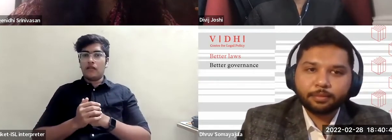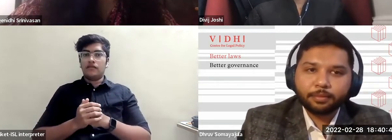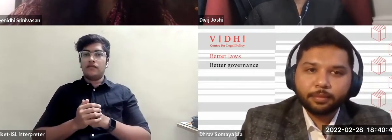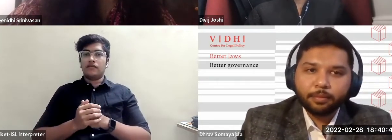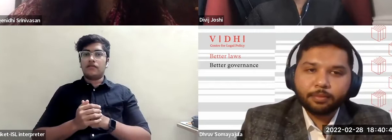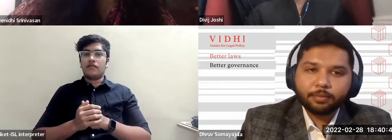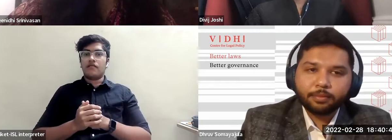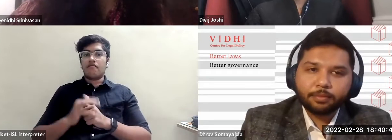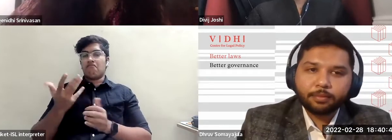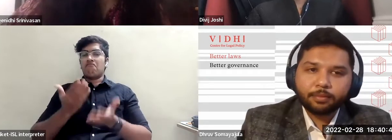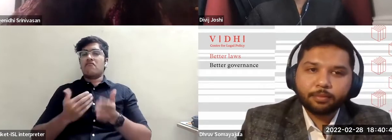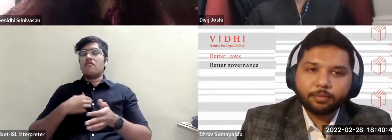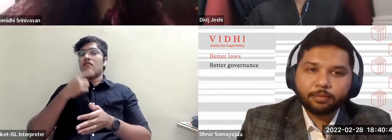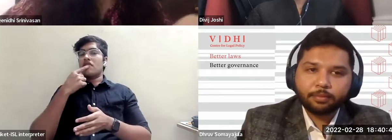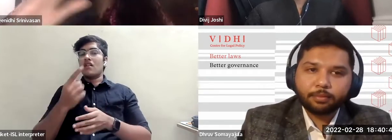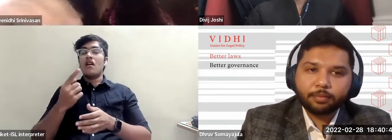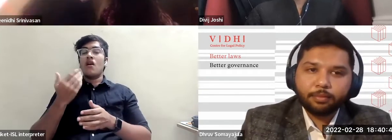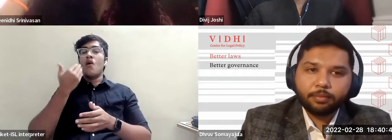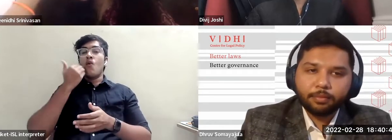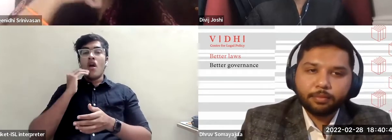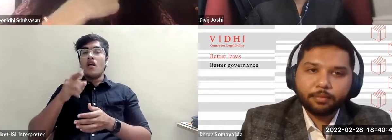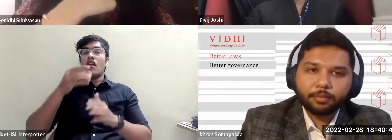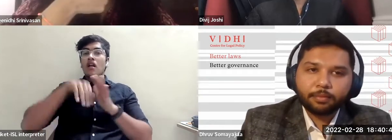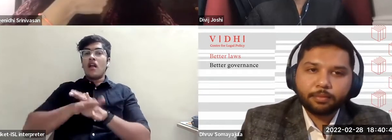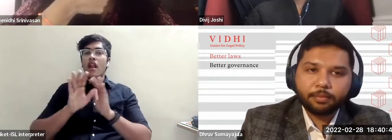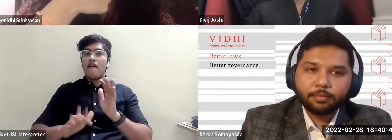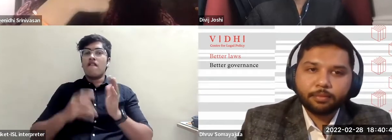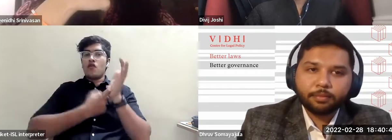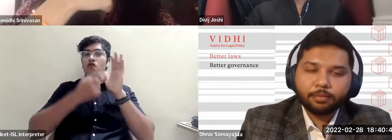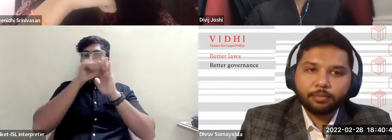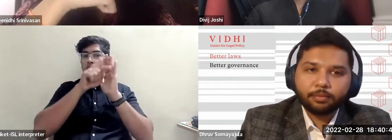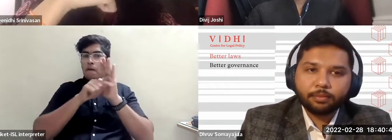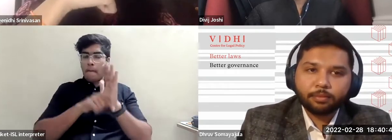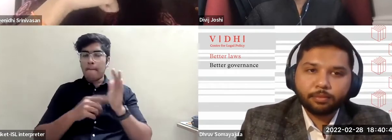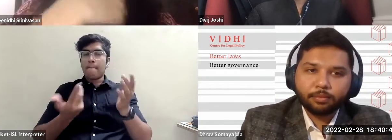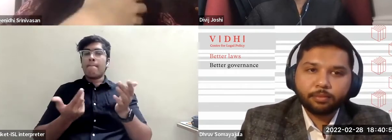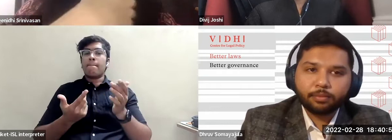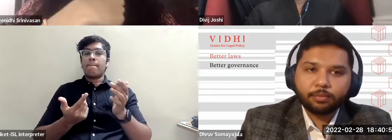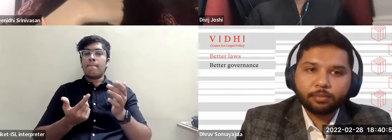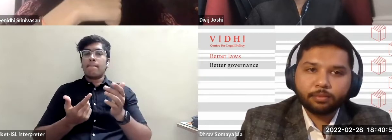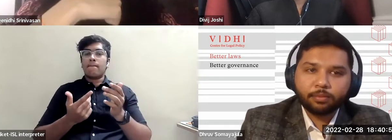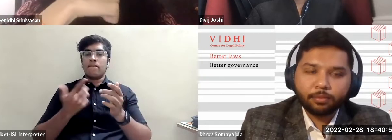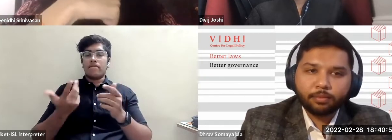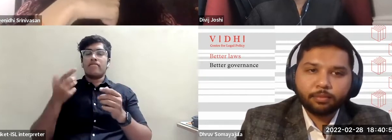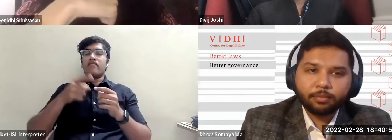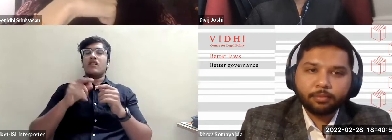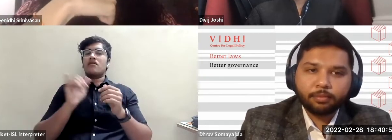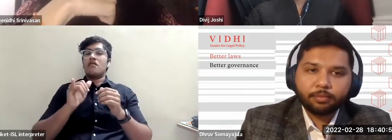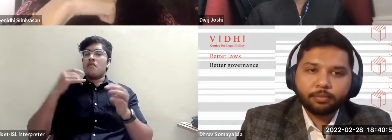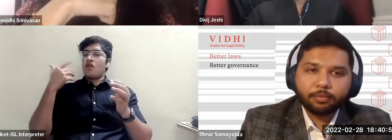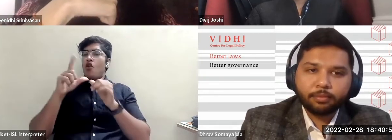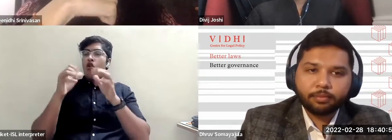I'd say, you know, when there is a regulation or a regulator set up, even in the run up to the